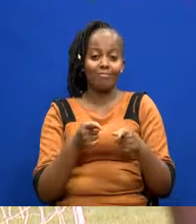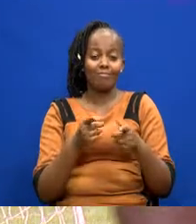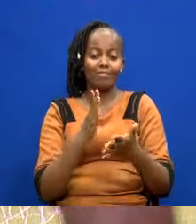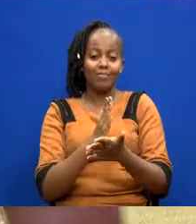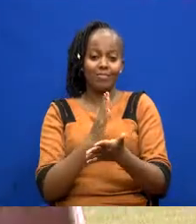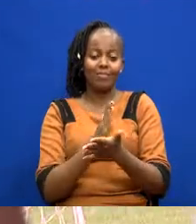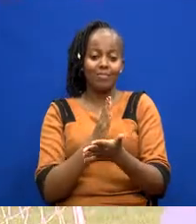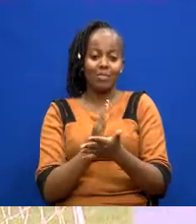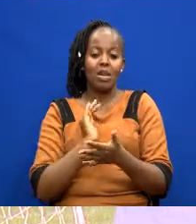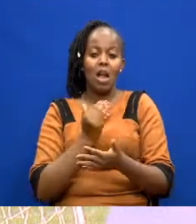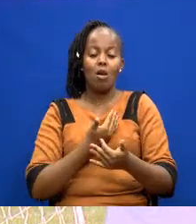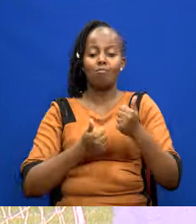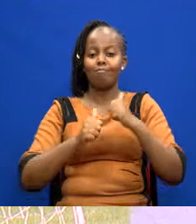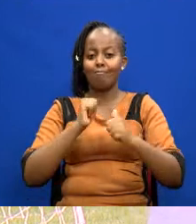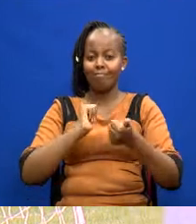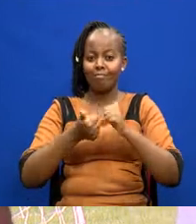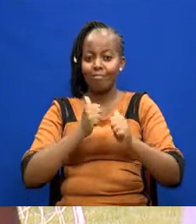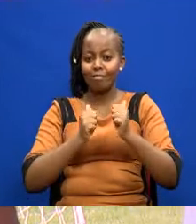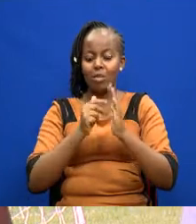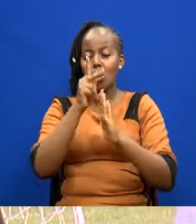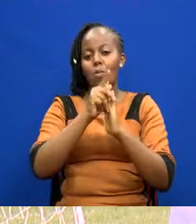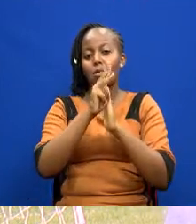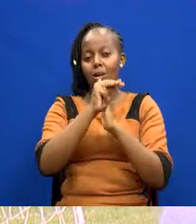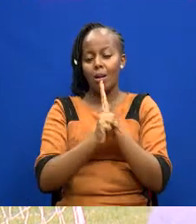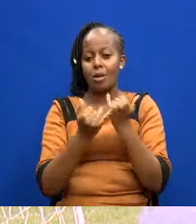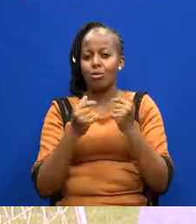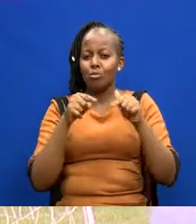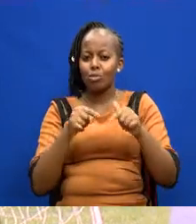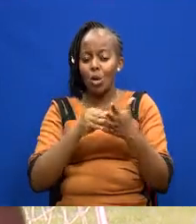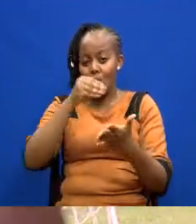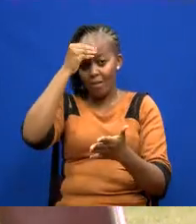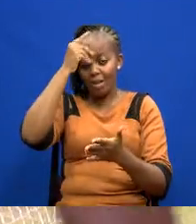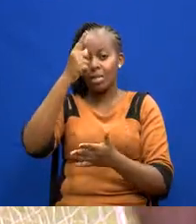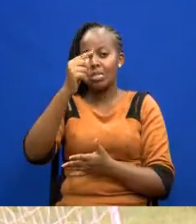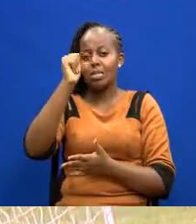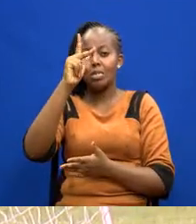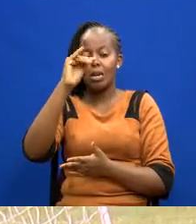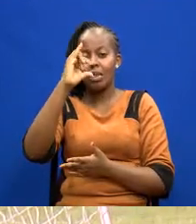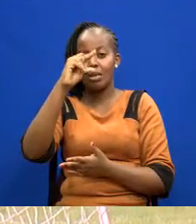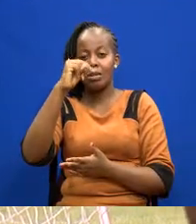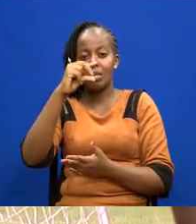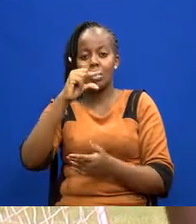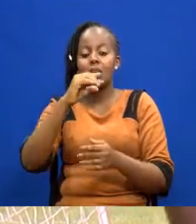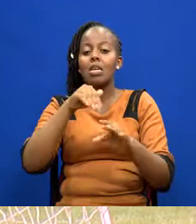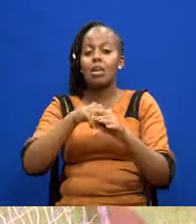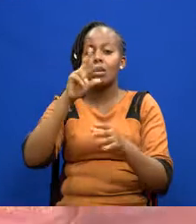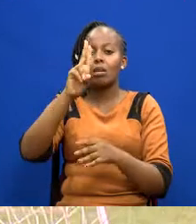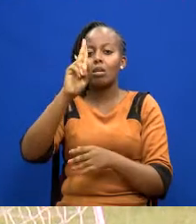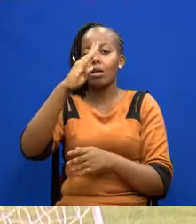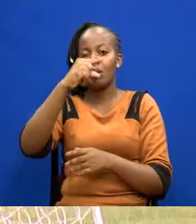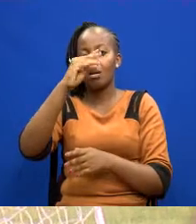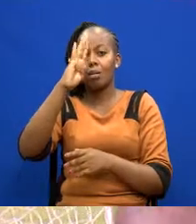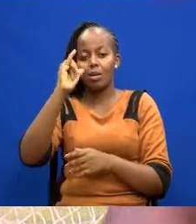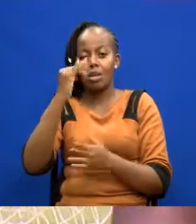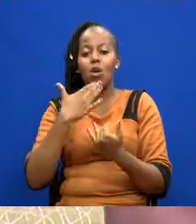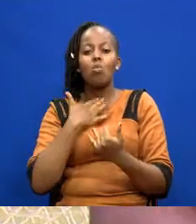This has been our sports skills program segment. Today we have learned tackling in rugby. Let us hear